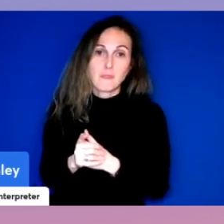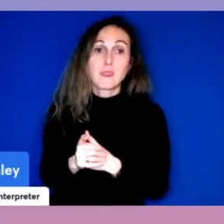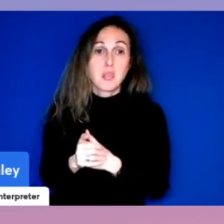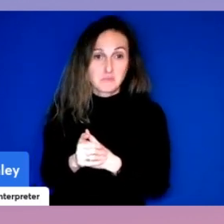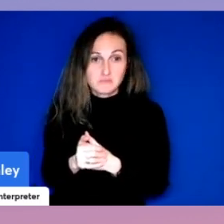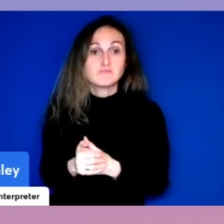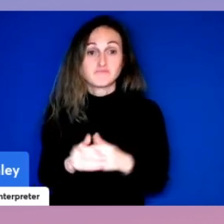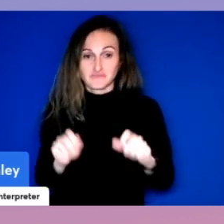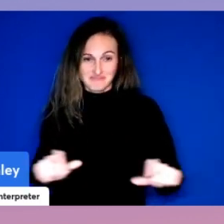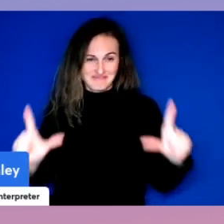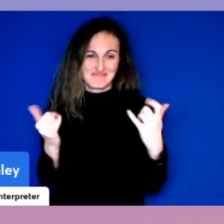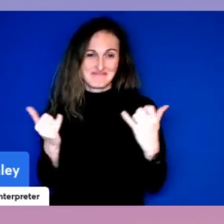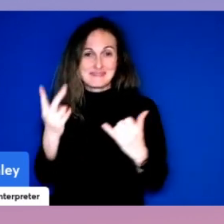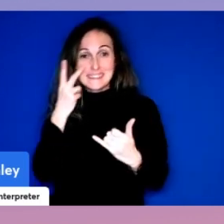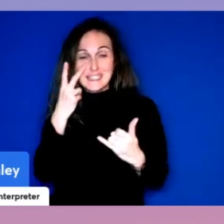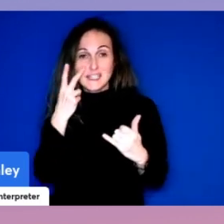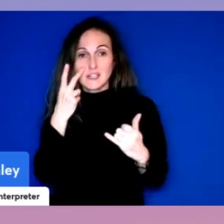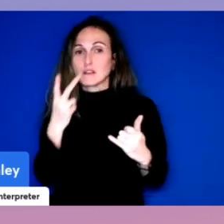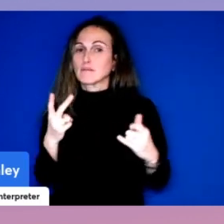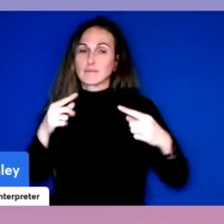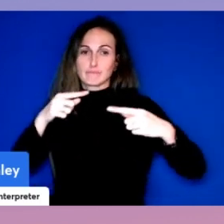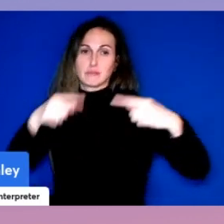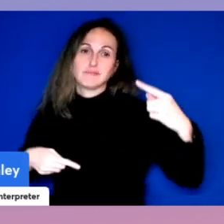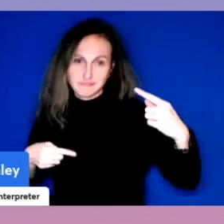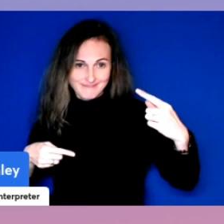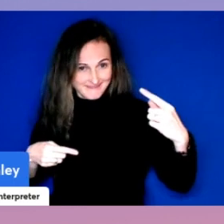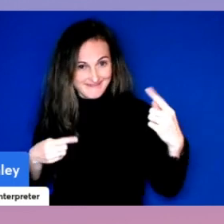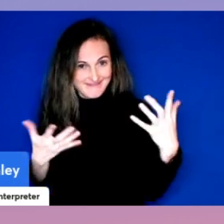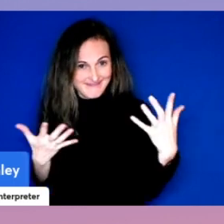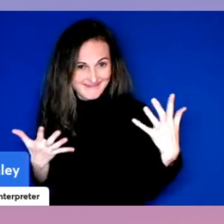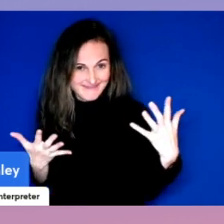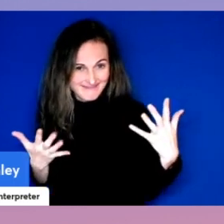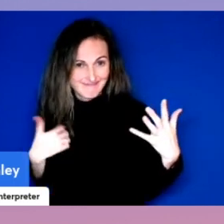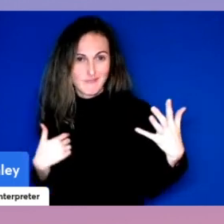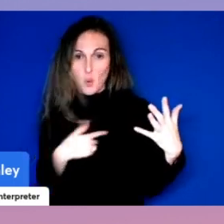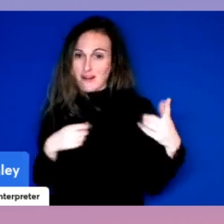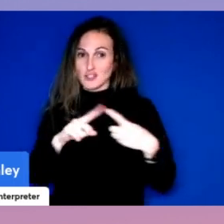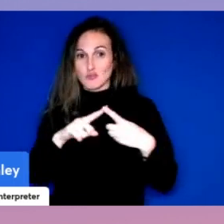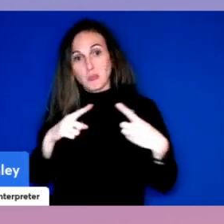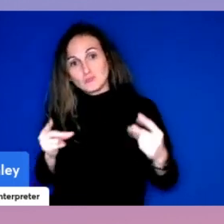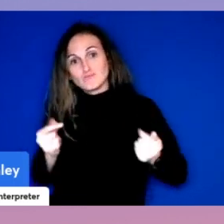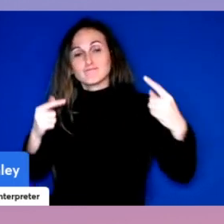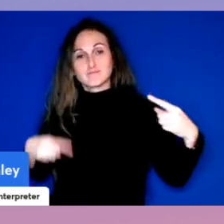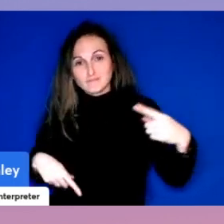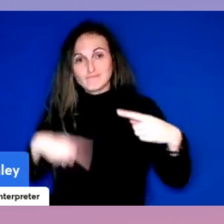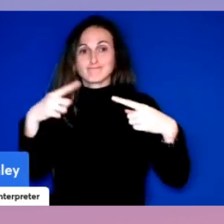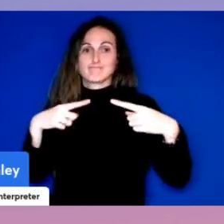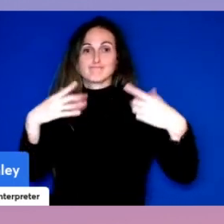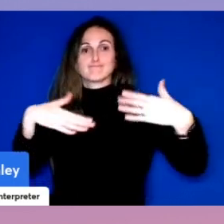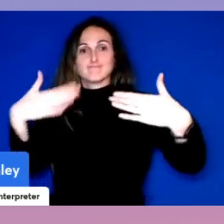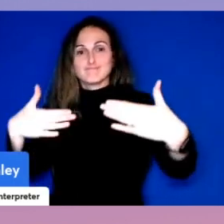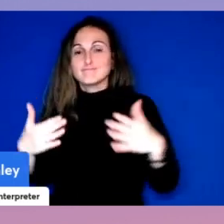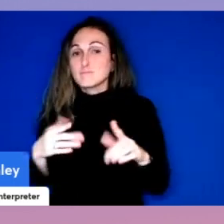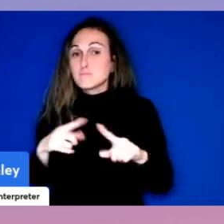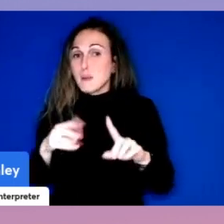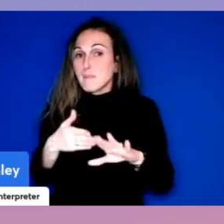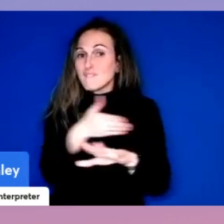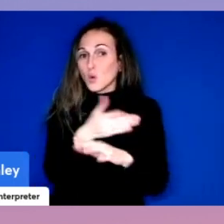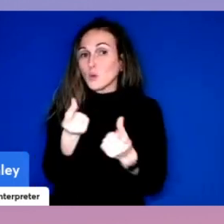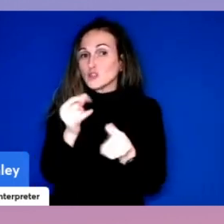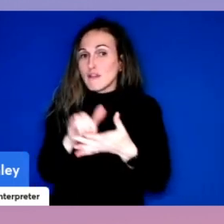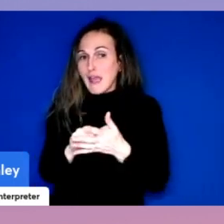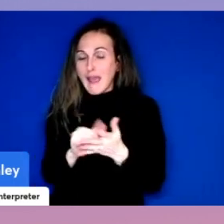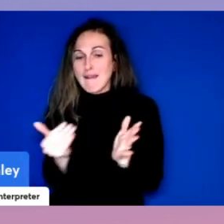And we can see now that we're out of sync, right? So we need to sync this. But before we sync, let's again look at the